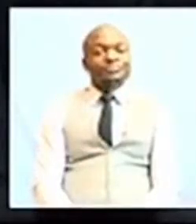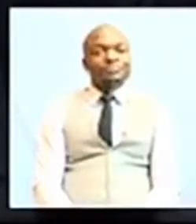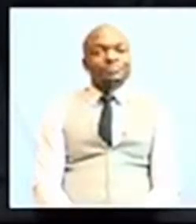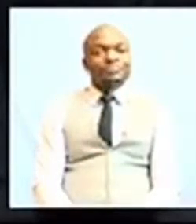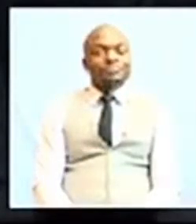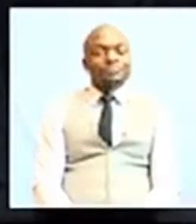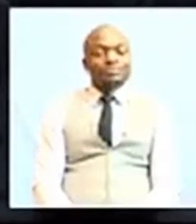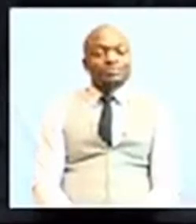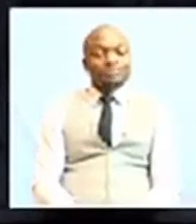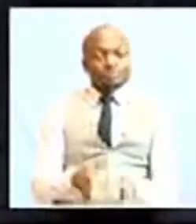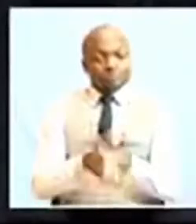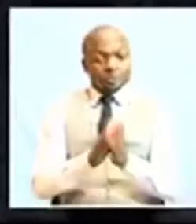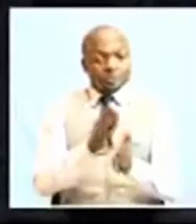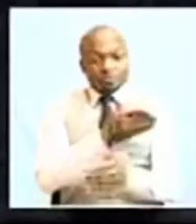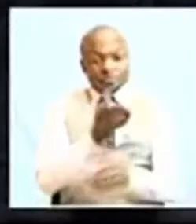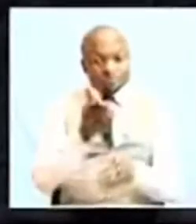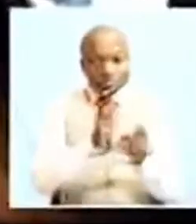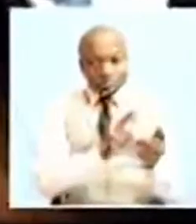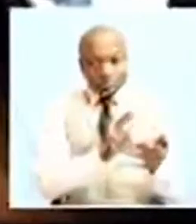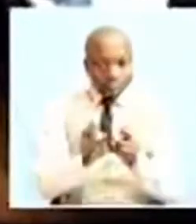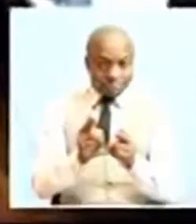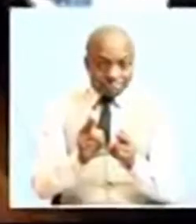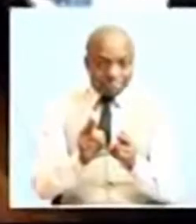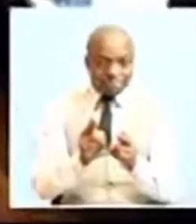Let us ask them to respond, Doc.